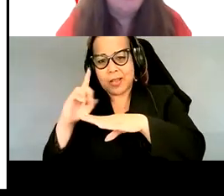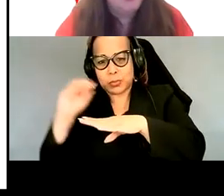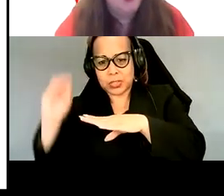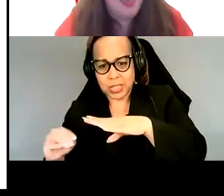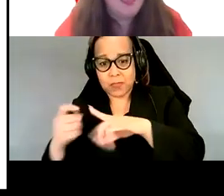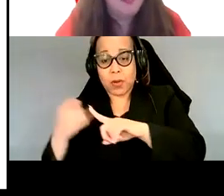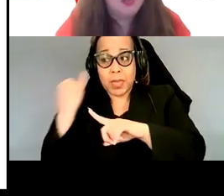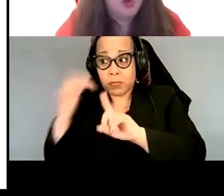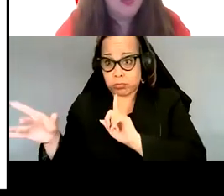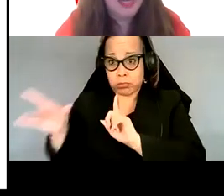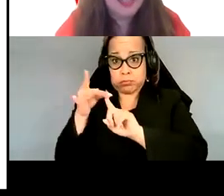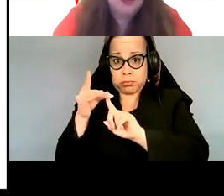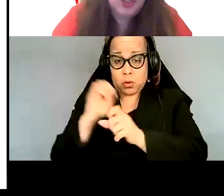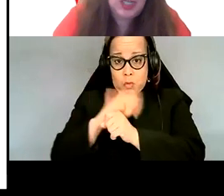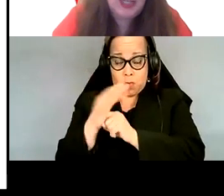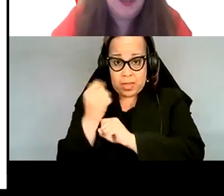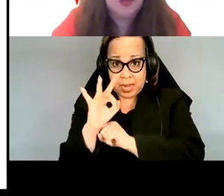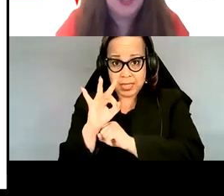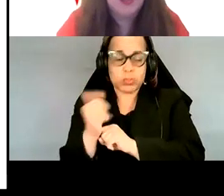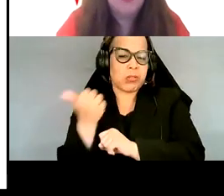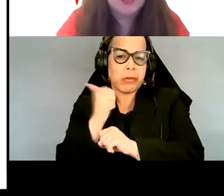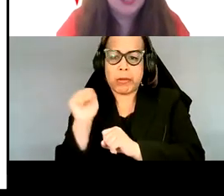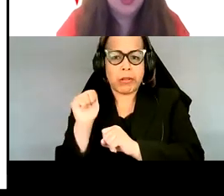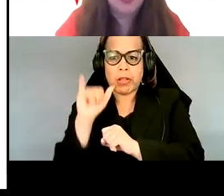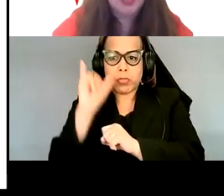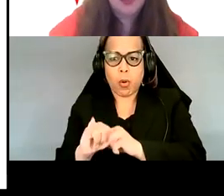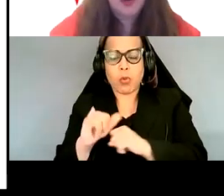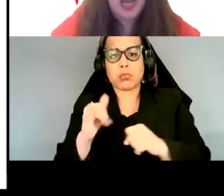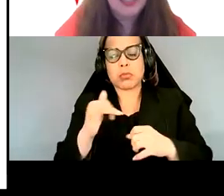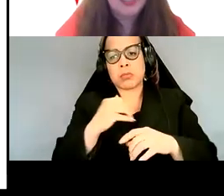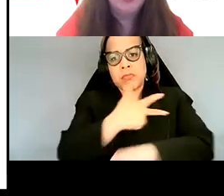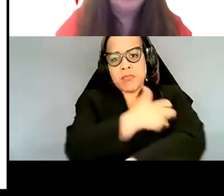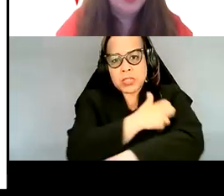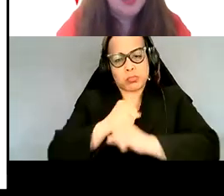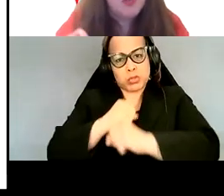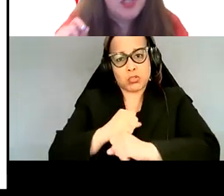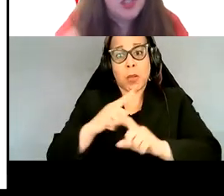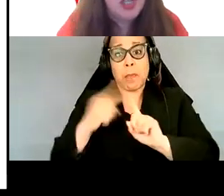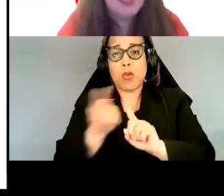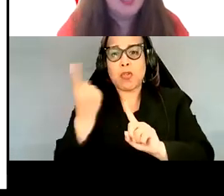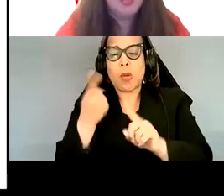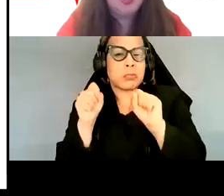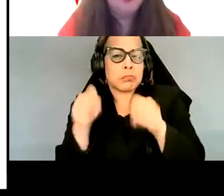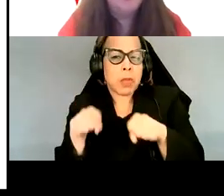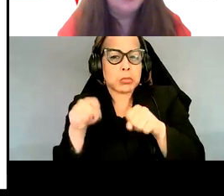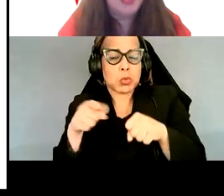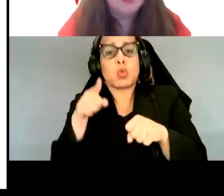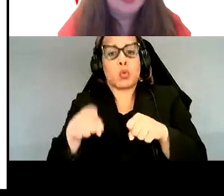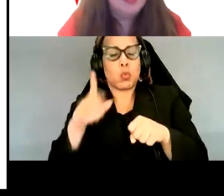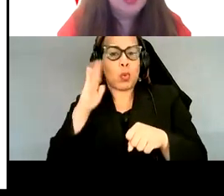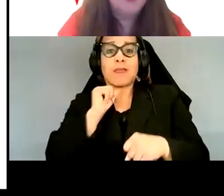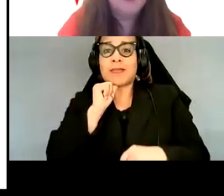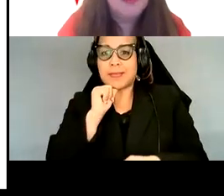from if you get the COVID-19, which any of those vaccination protects you very highly, but there is always a chance you will